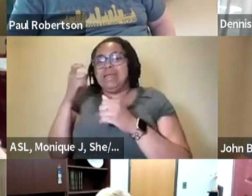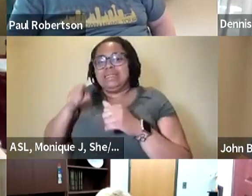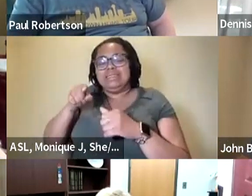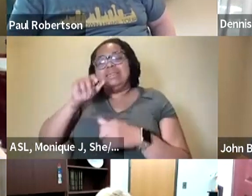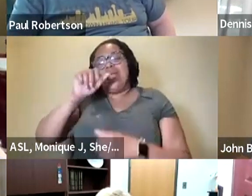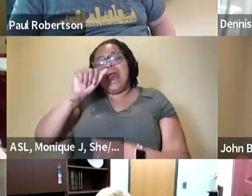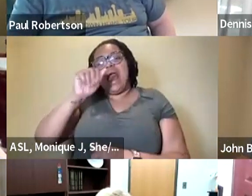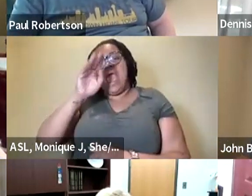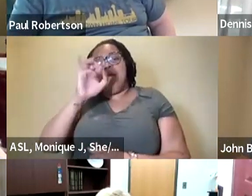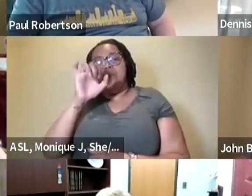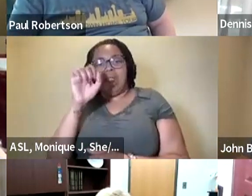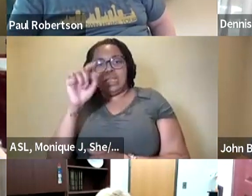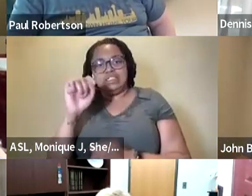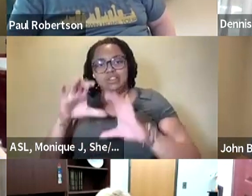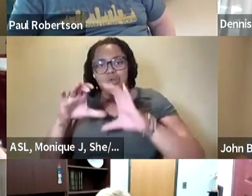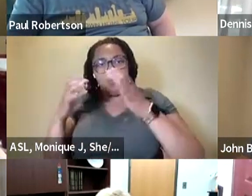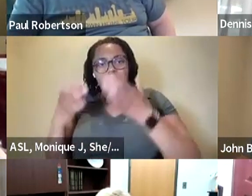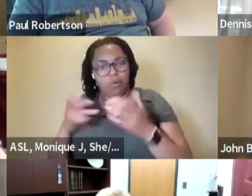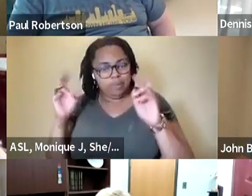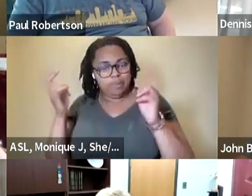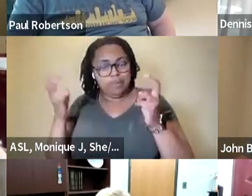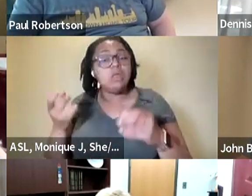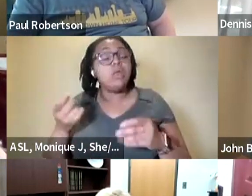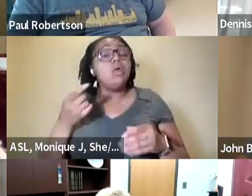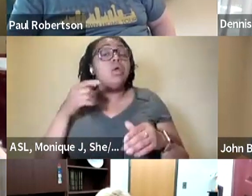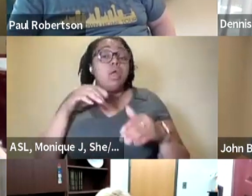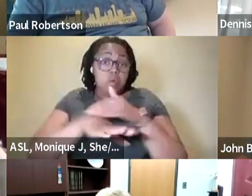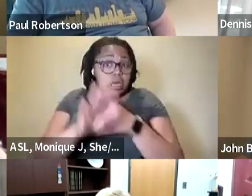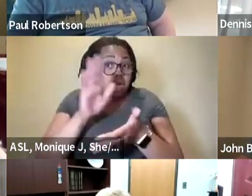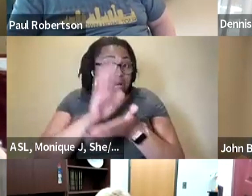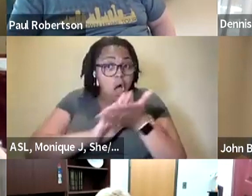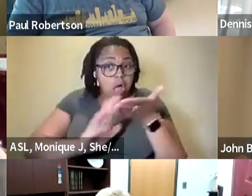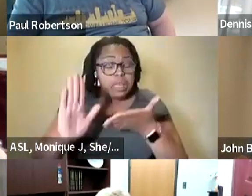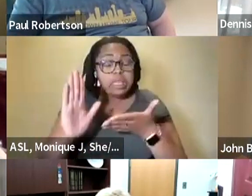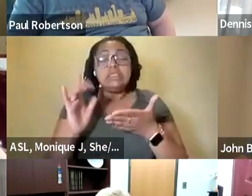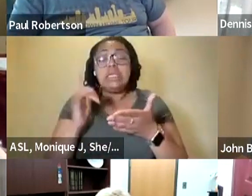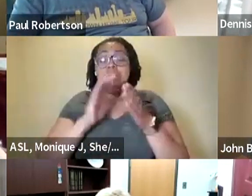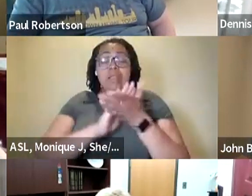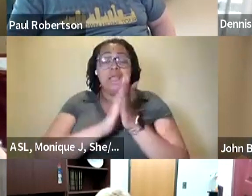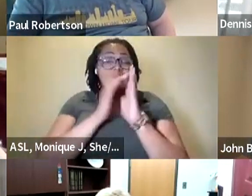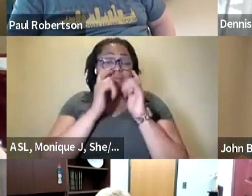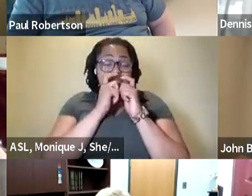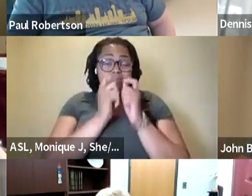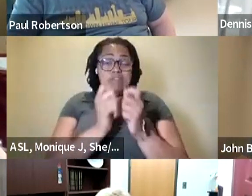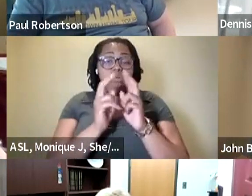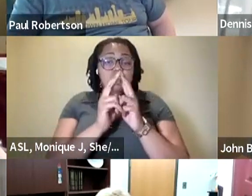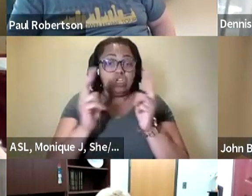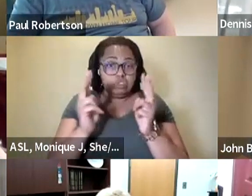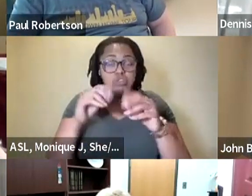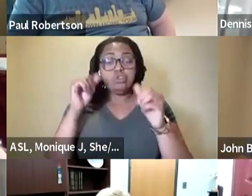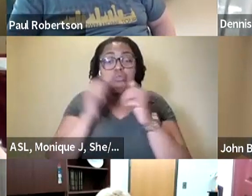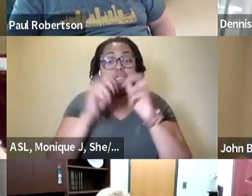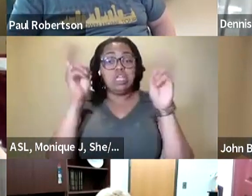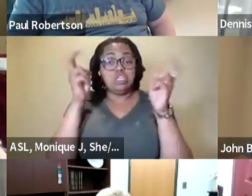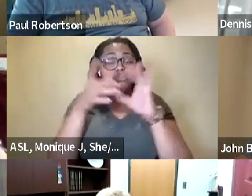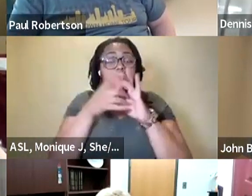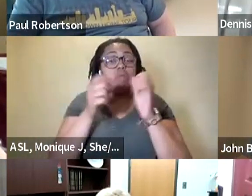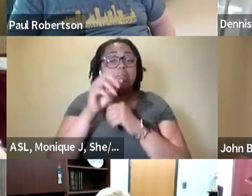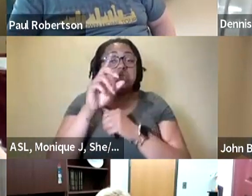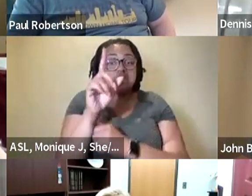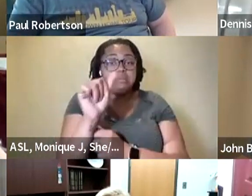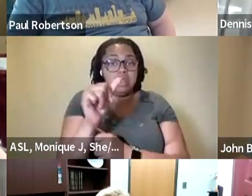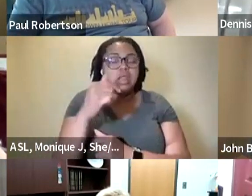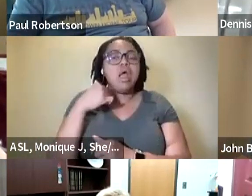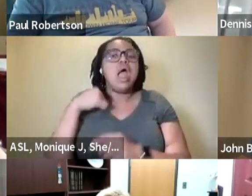college. And got very interested in issues of disability. But, you know, I decided as my